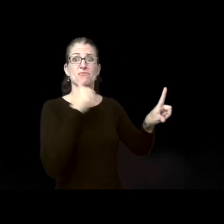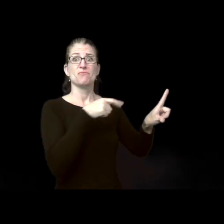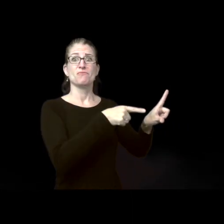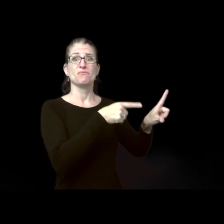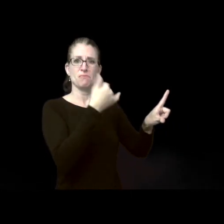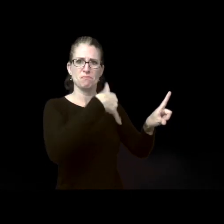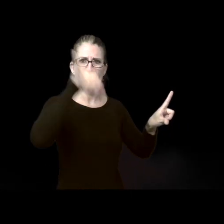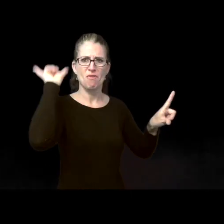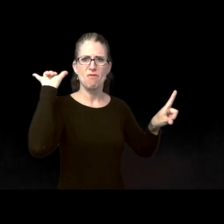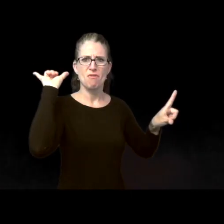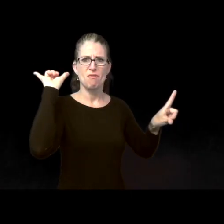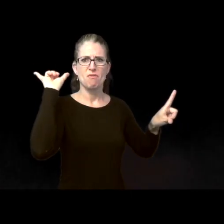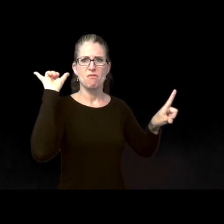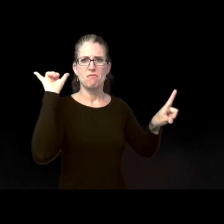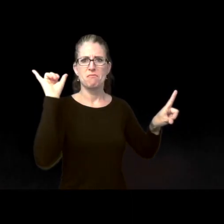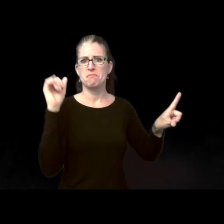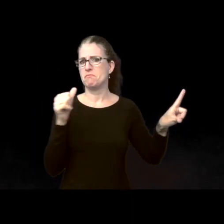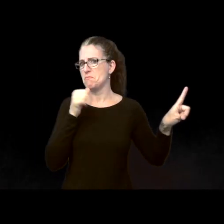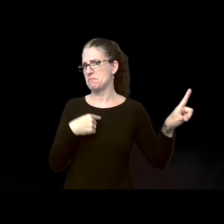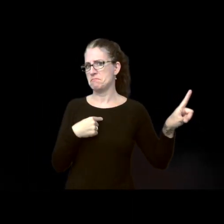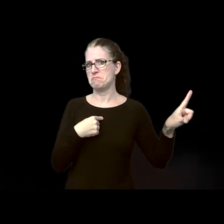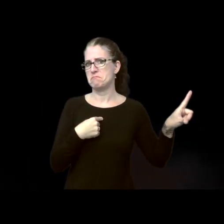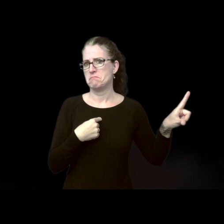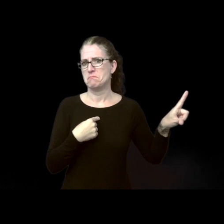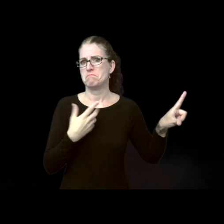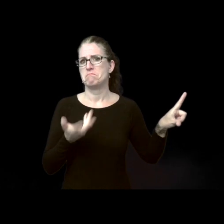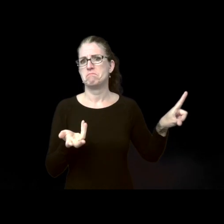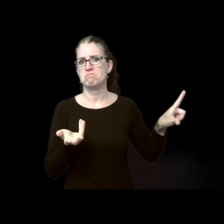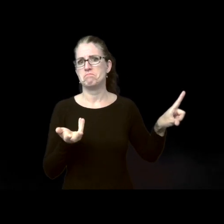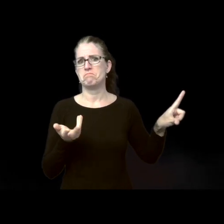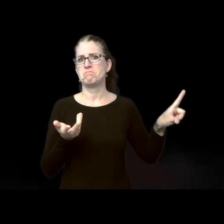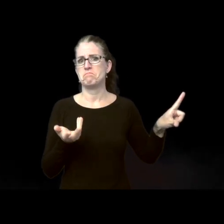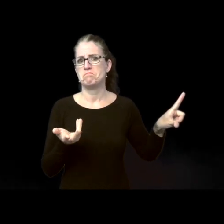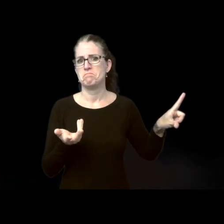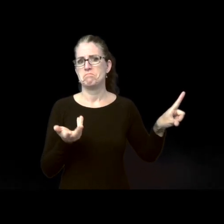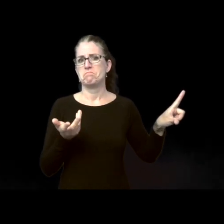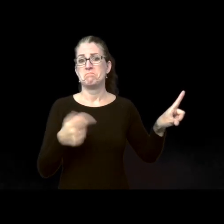Because the girl in that picture is blonde. Not me.